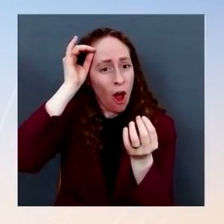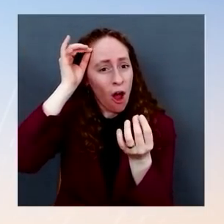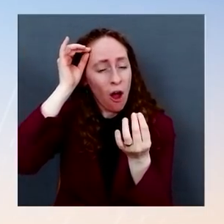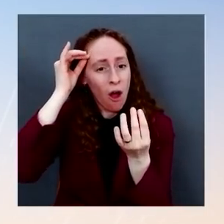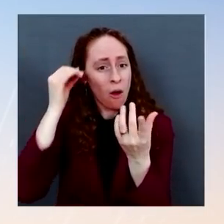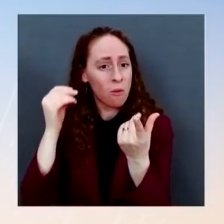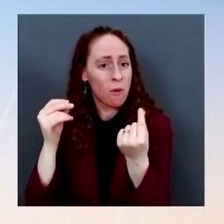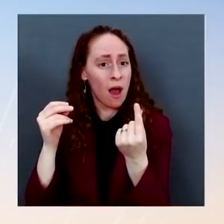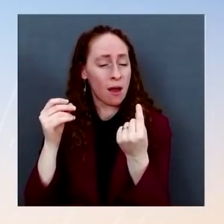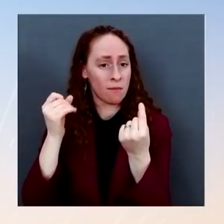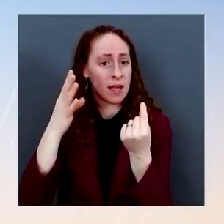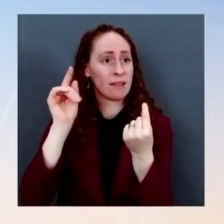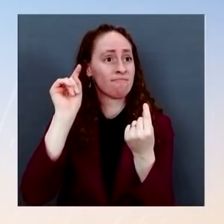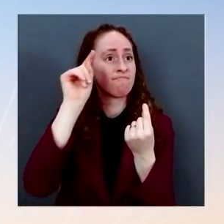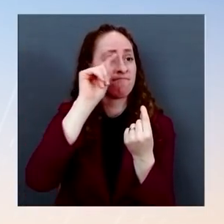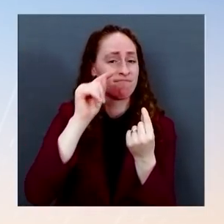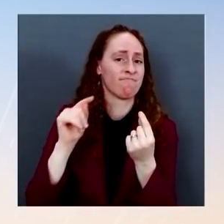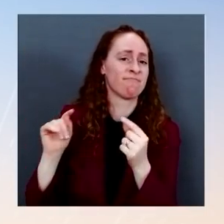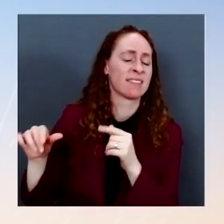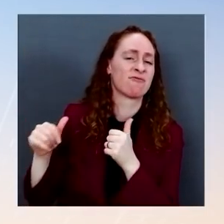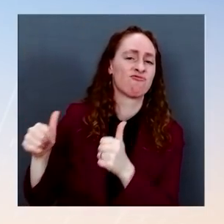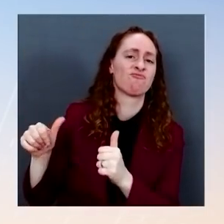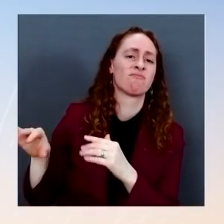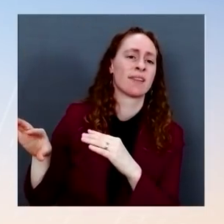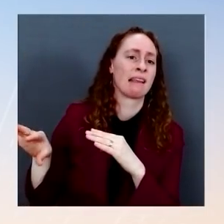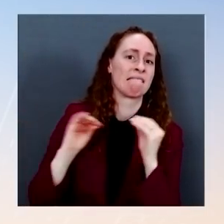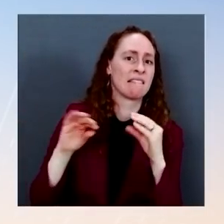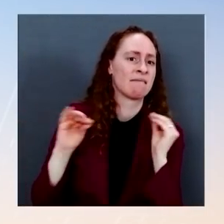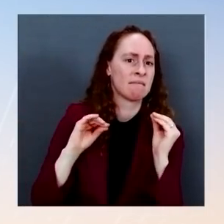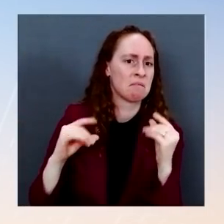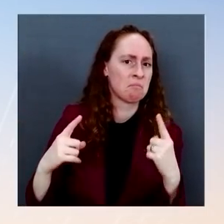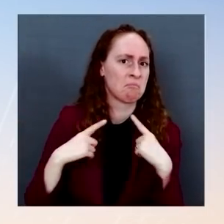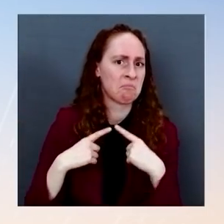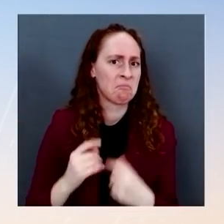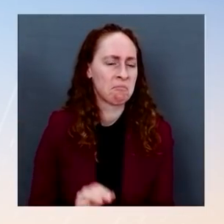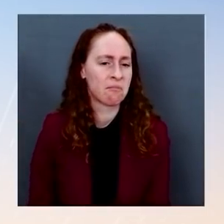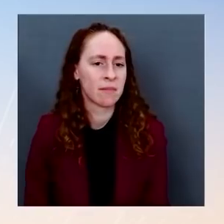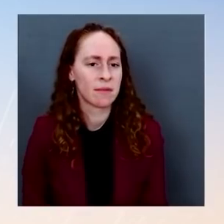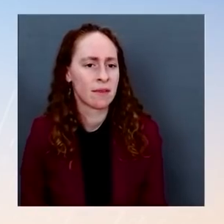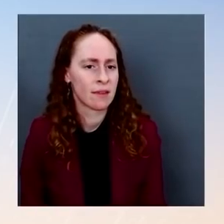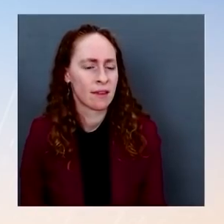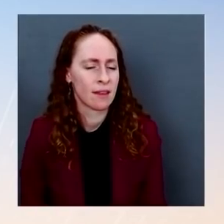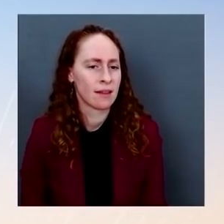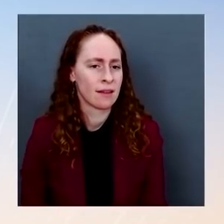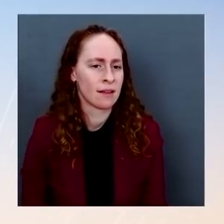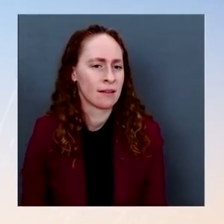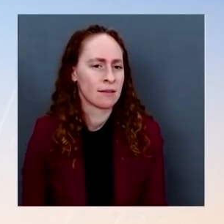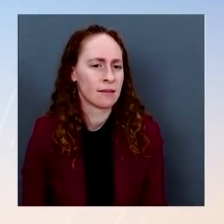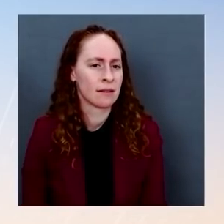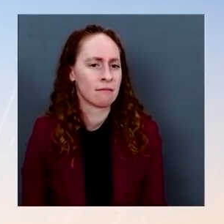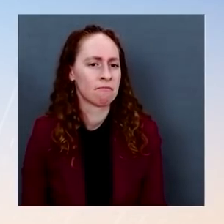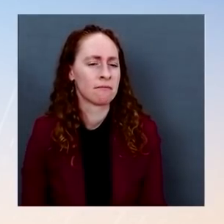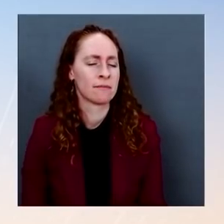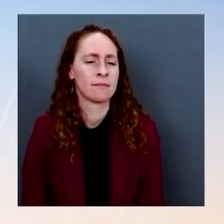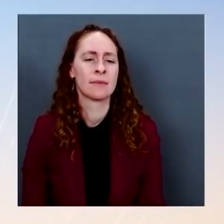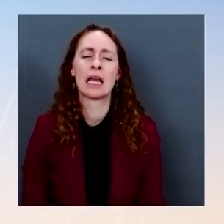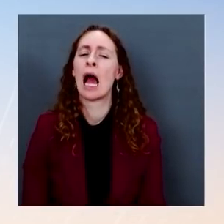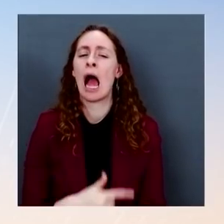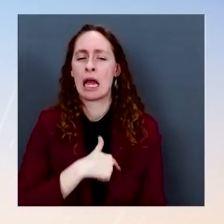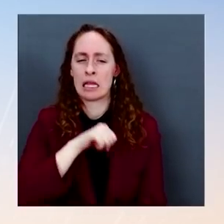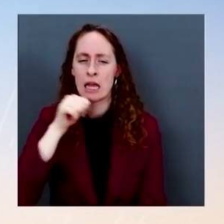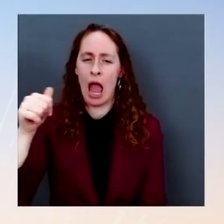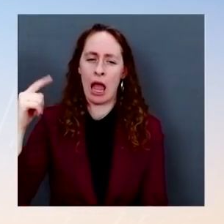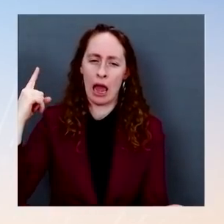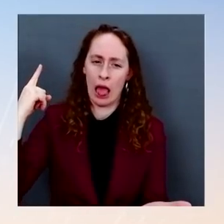not talking too much about politics from here. But it is true that there are retirements. That happens typically every cycle.